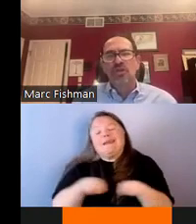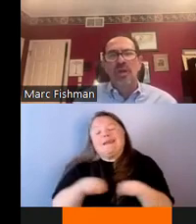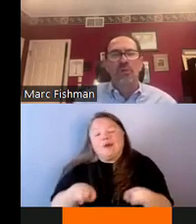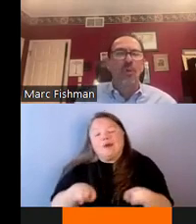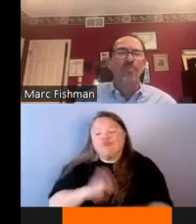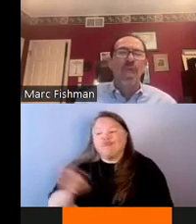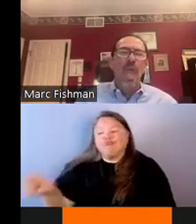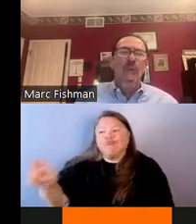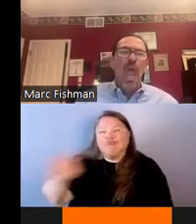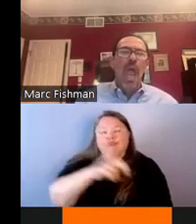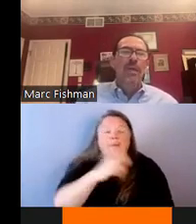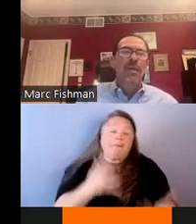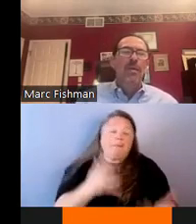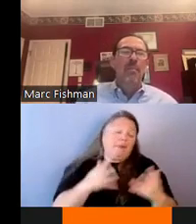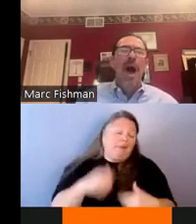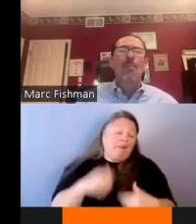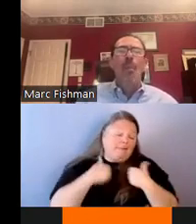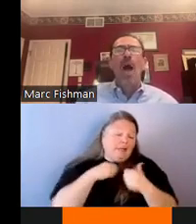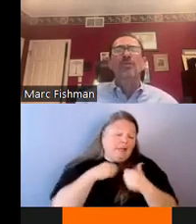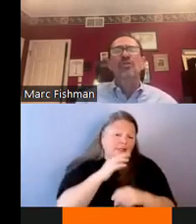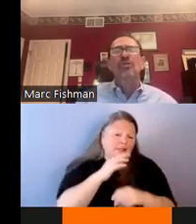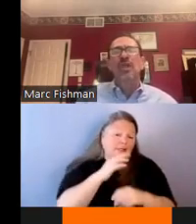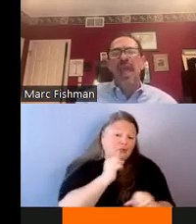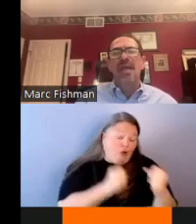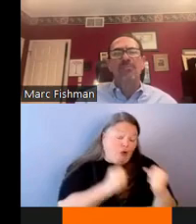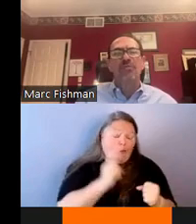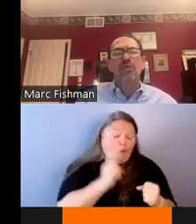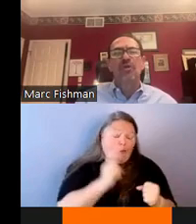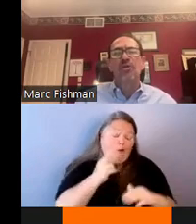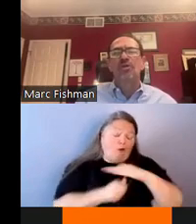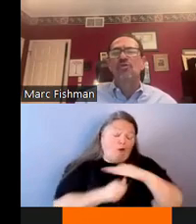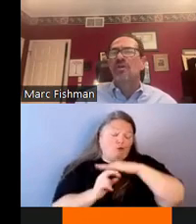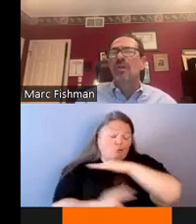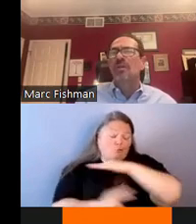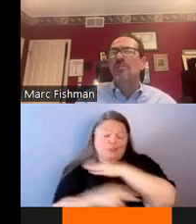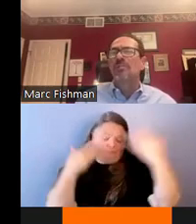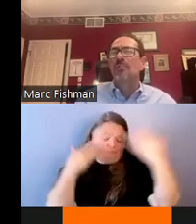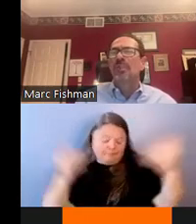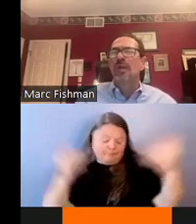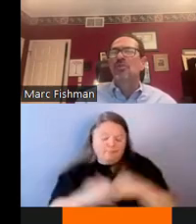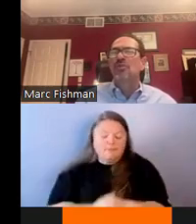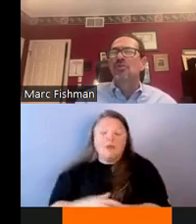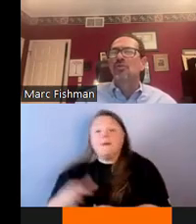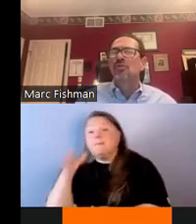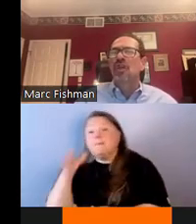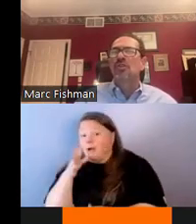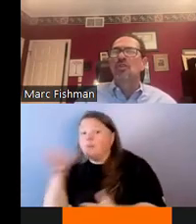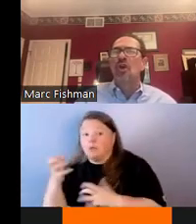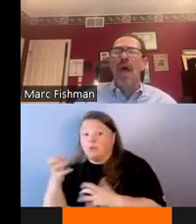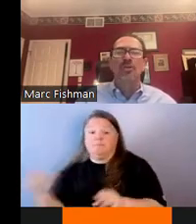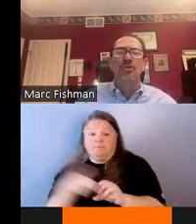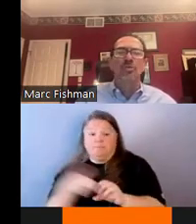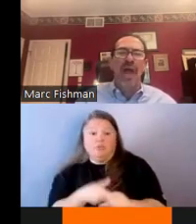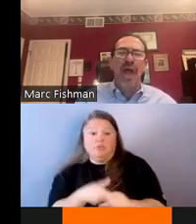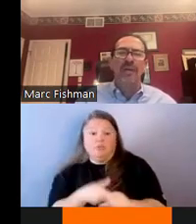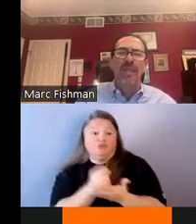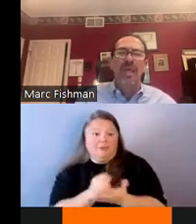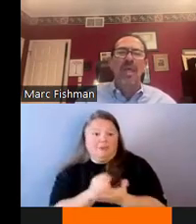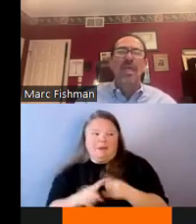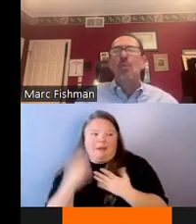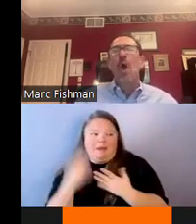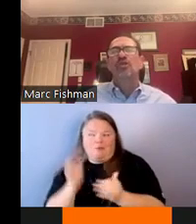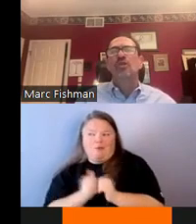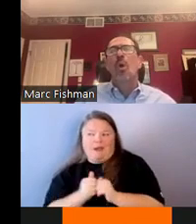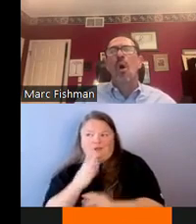under bridges, I don't know. And mom wants to get him to return to treatment, but she doesn't know how to do